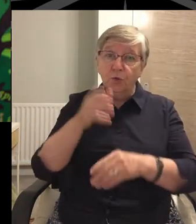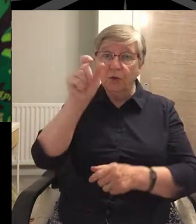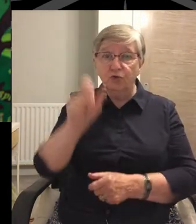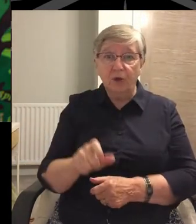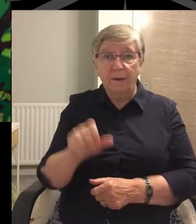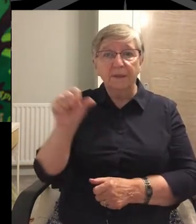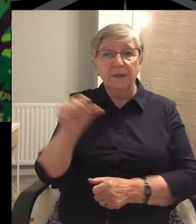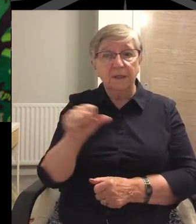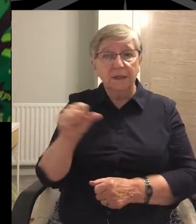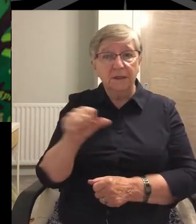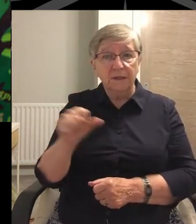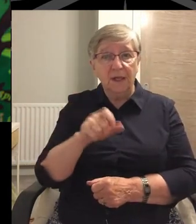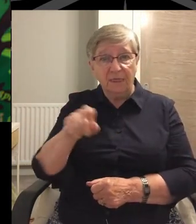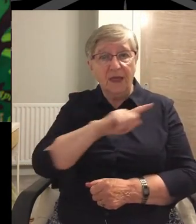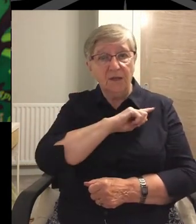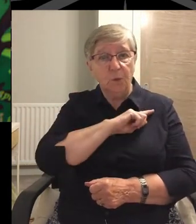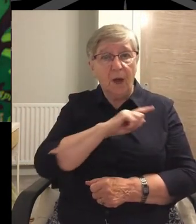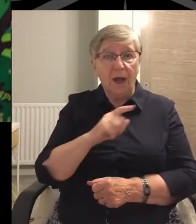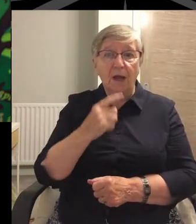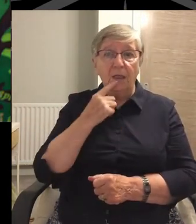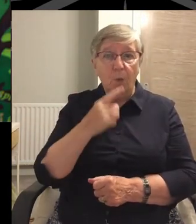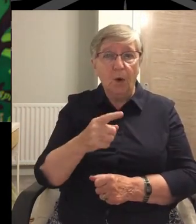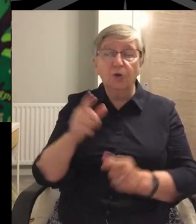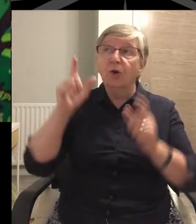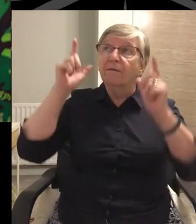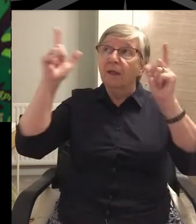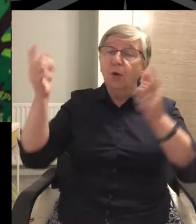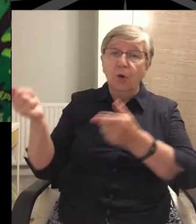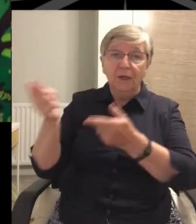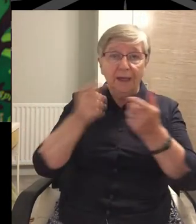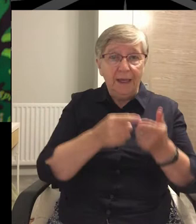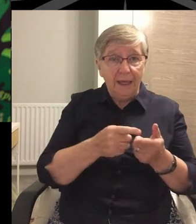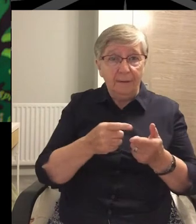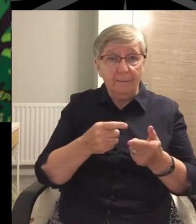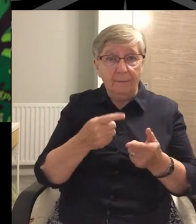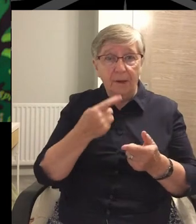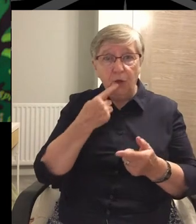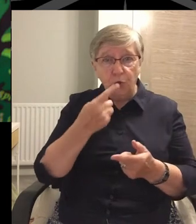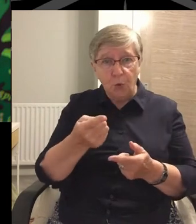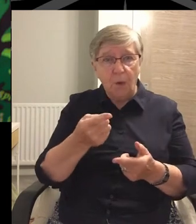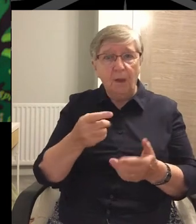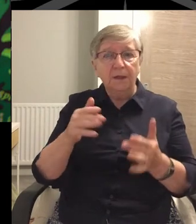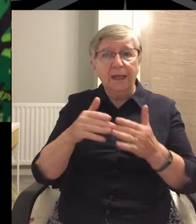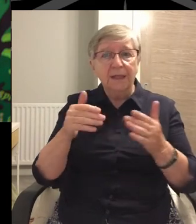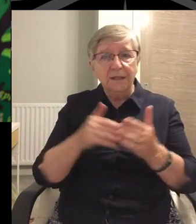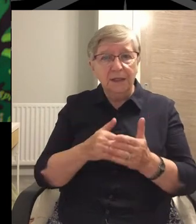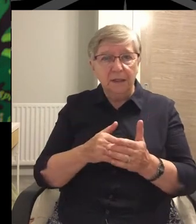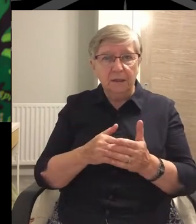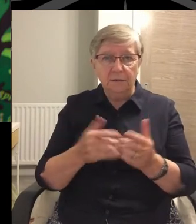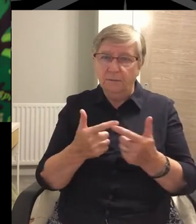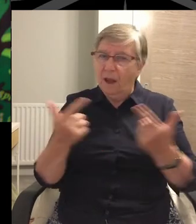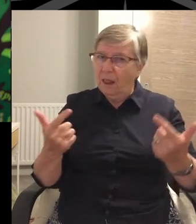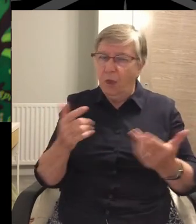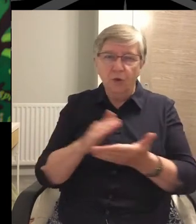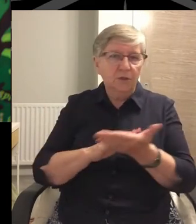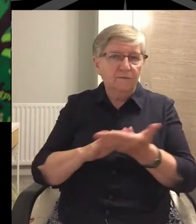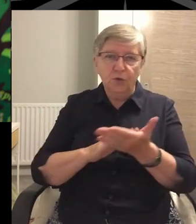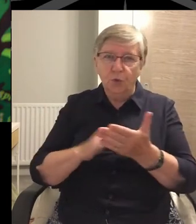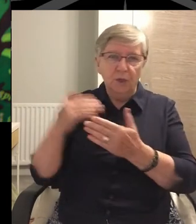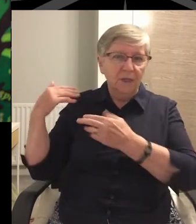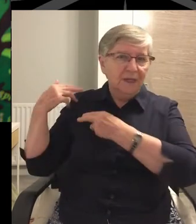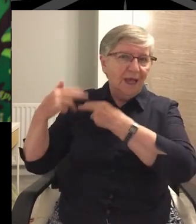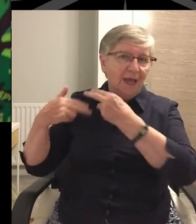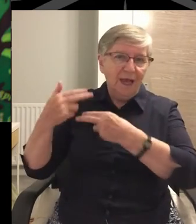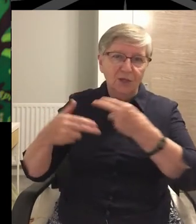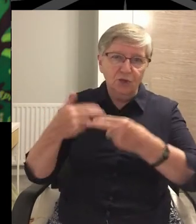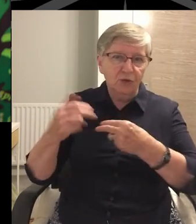chapter 16. This is why the word of the Lord came and gave Ezekiel this story. Now, there are lots of stories in the history of the